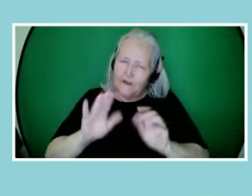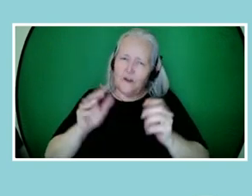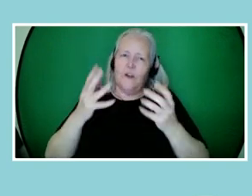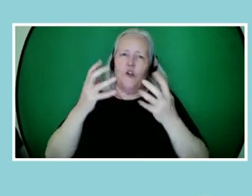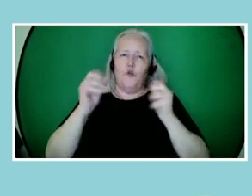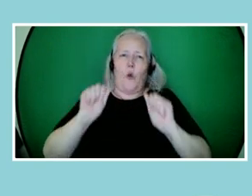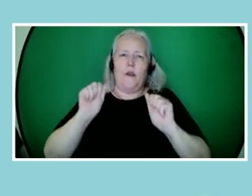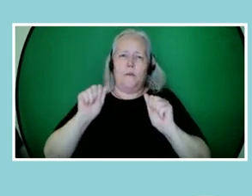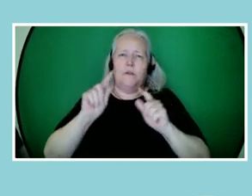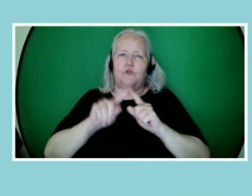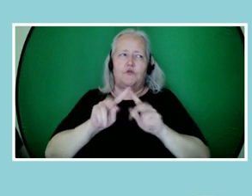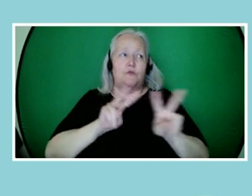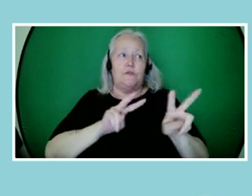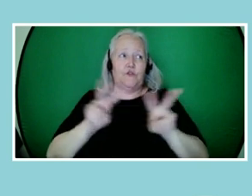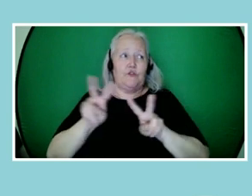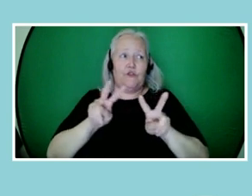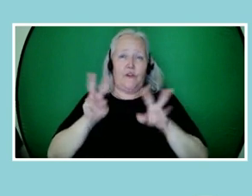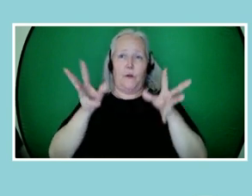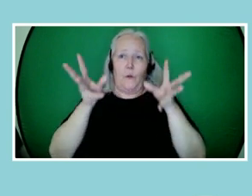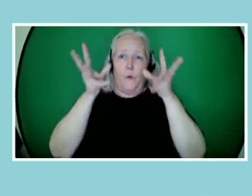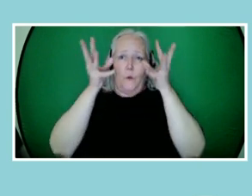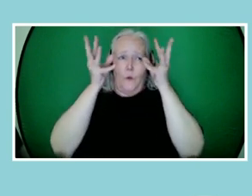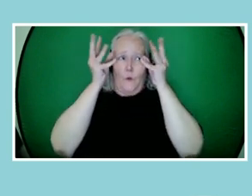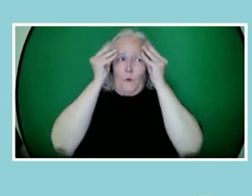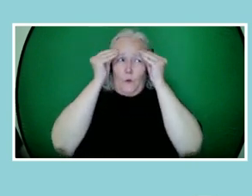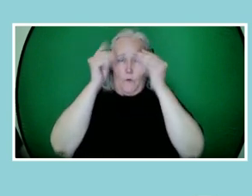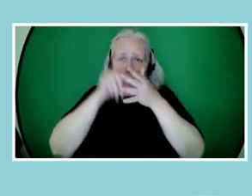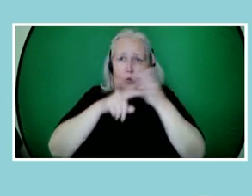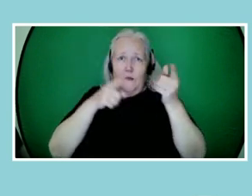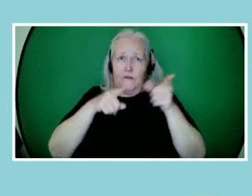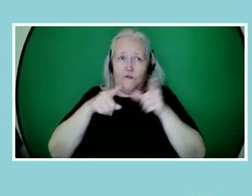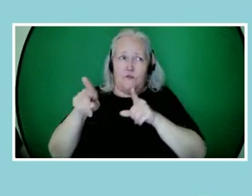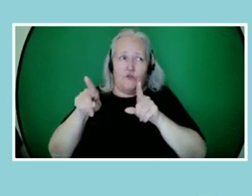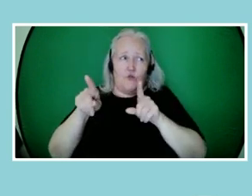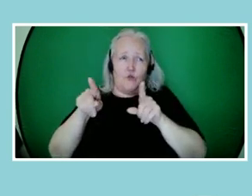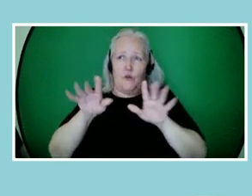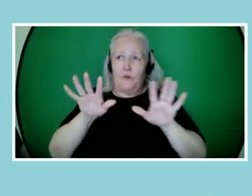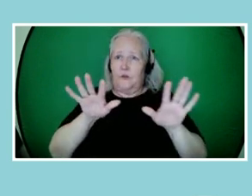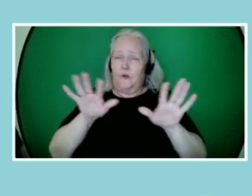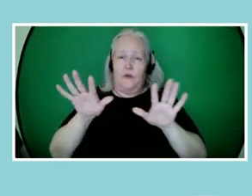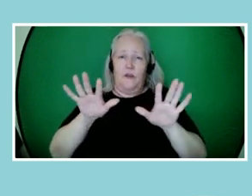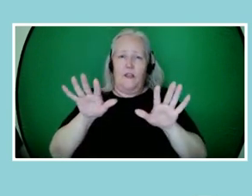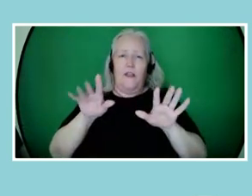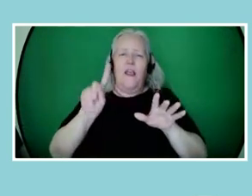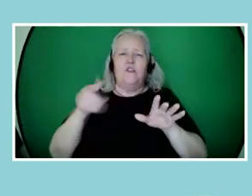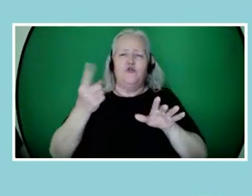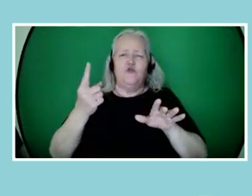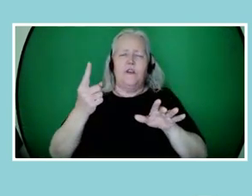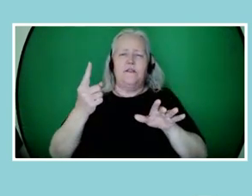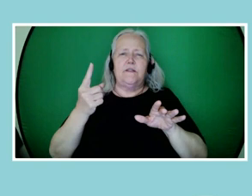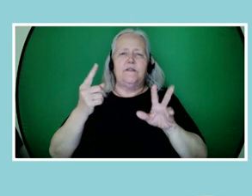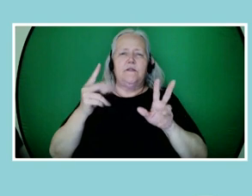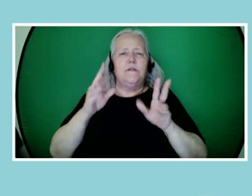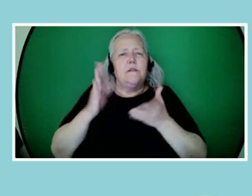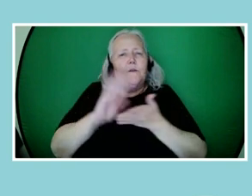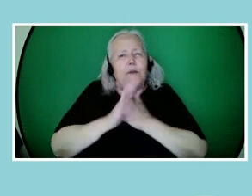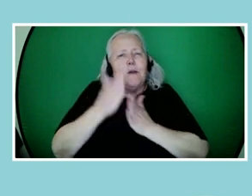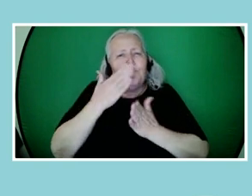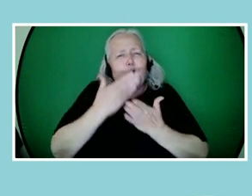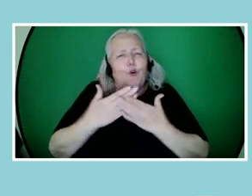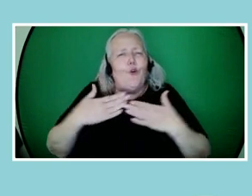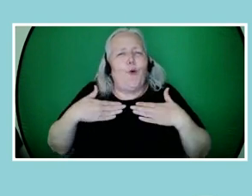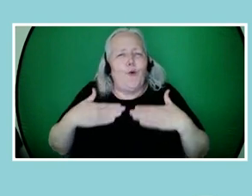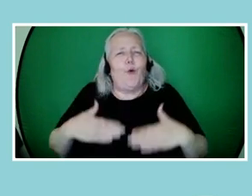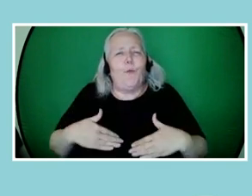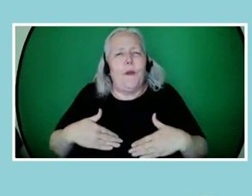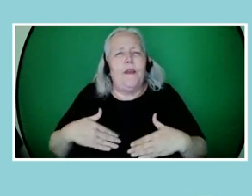what's around you, being able to take lots of things in, and just being a good human who can be available to